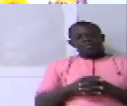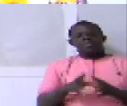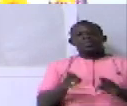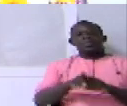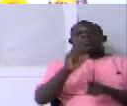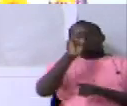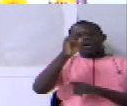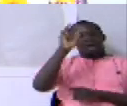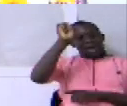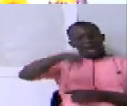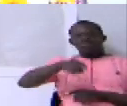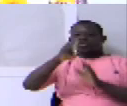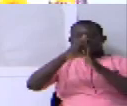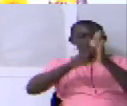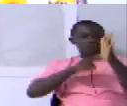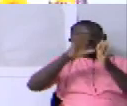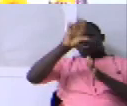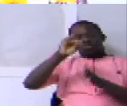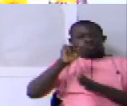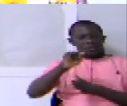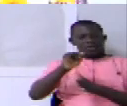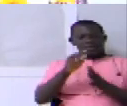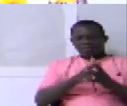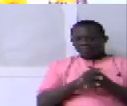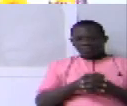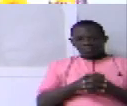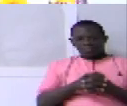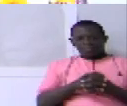I need to do this to